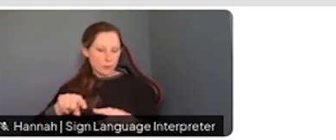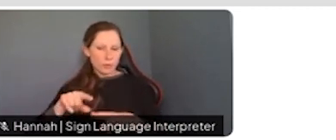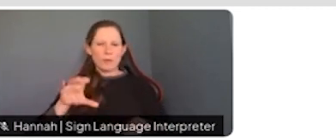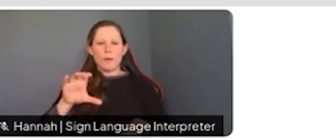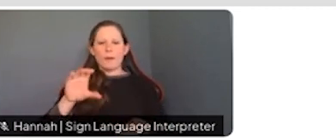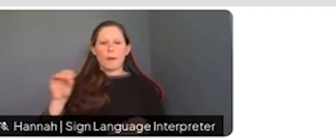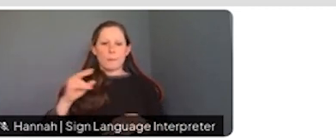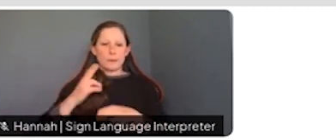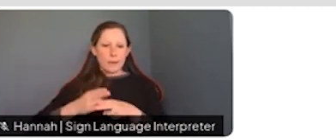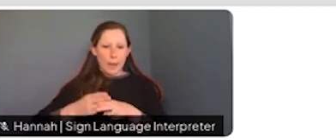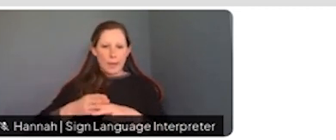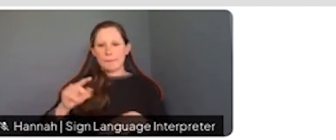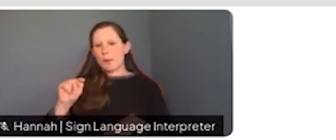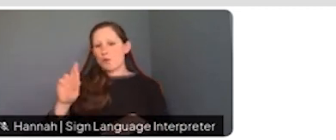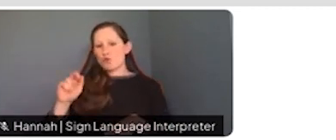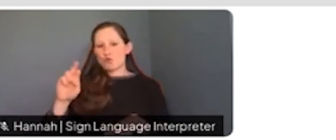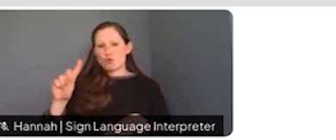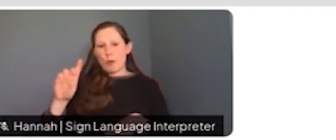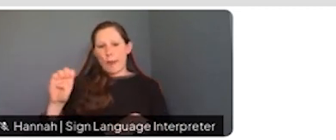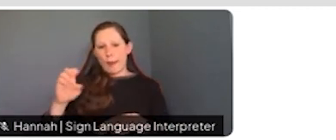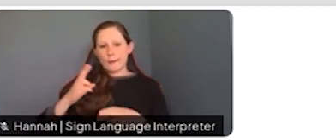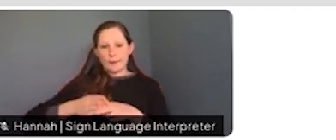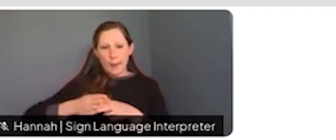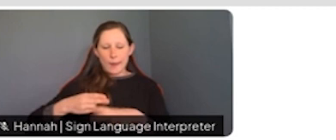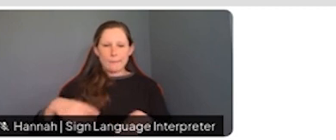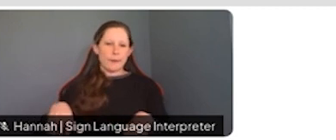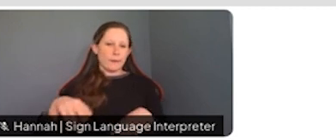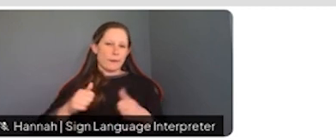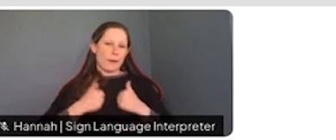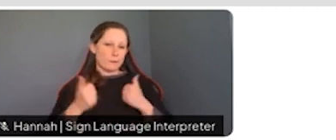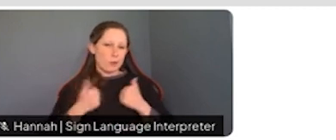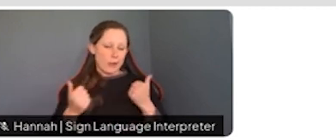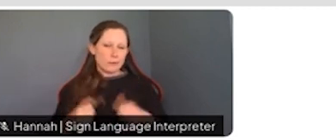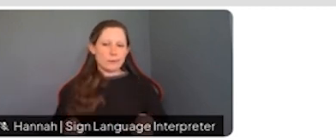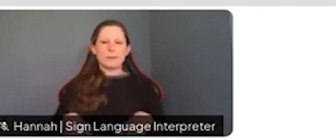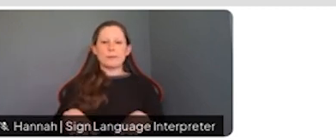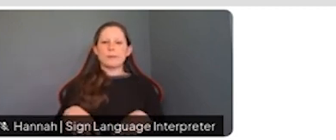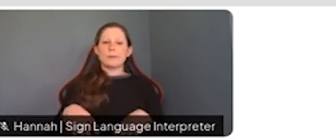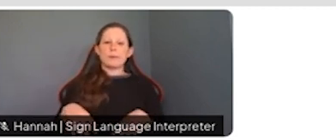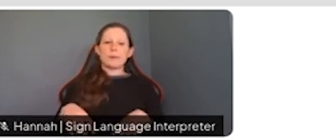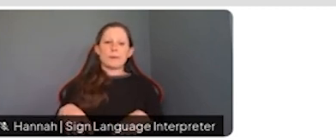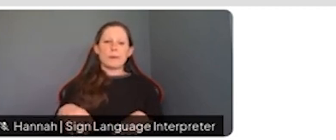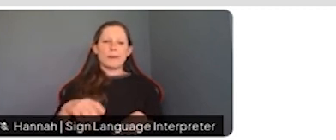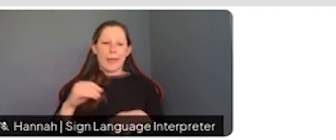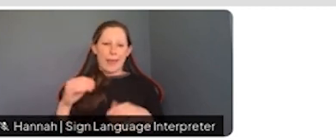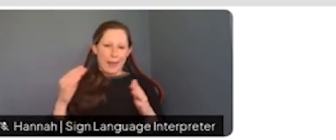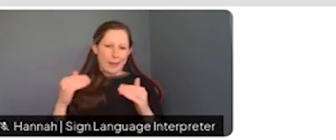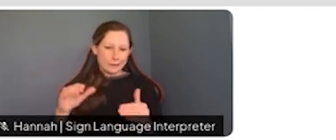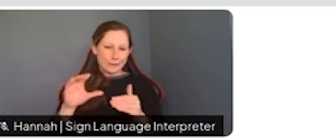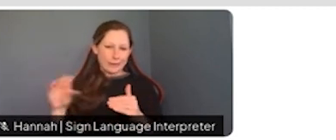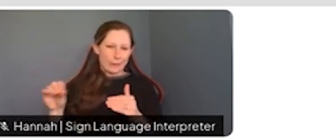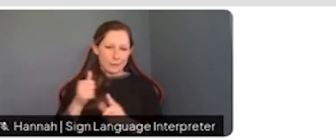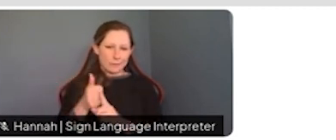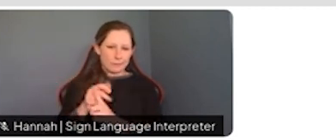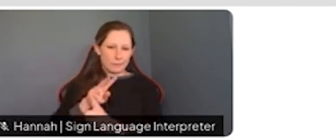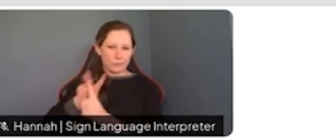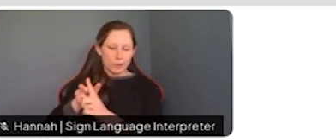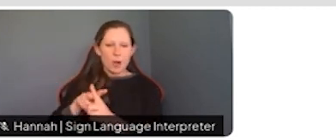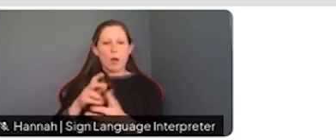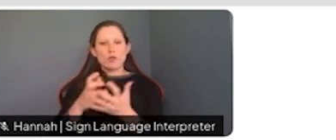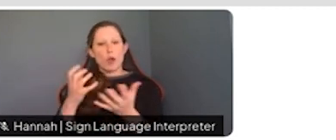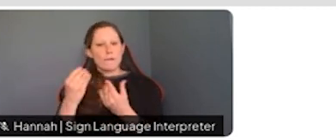current US address, and then also the company applicant reporting. So there is, a great series of